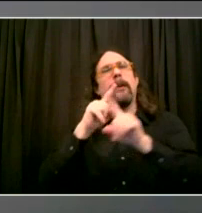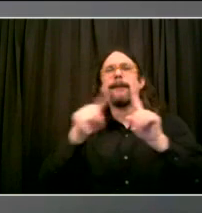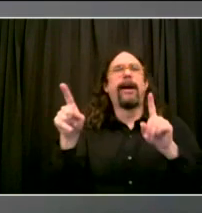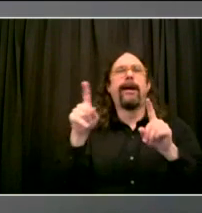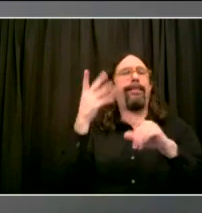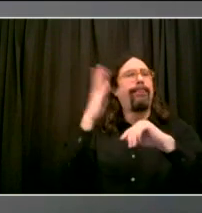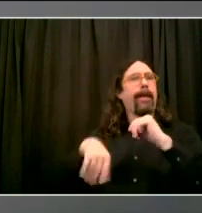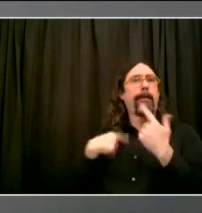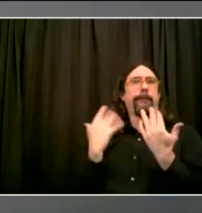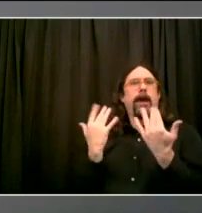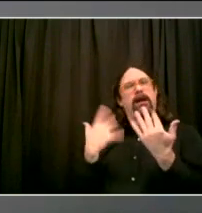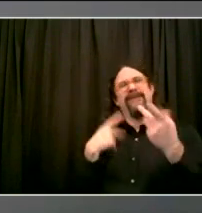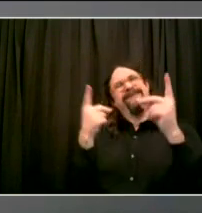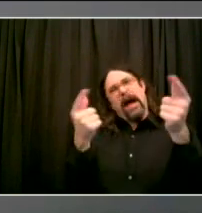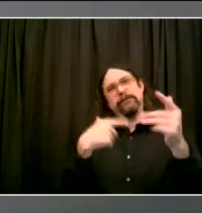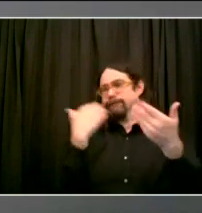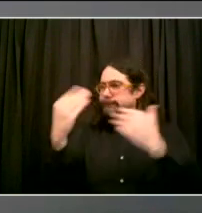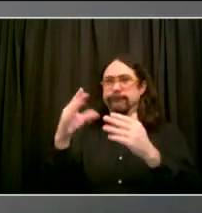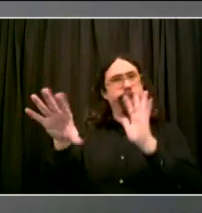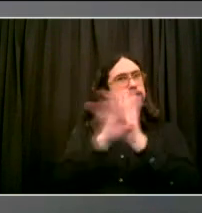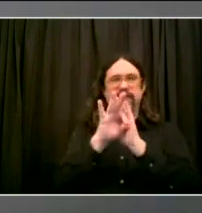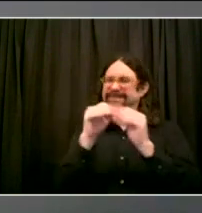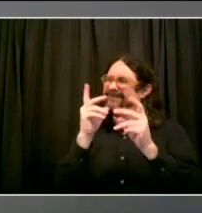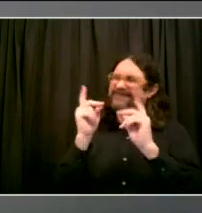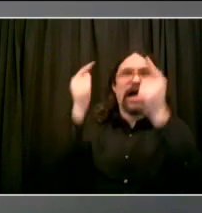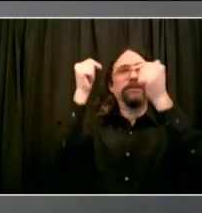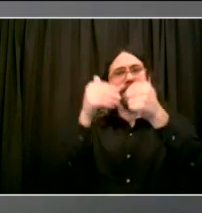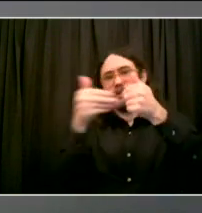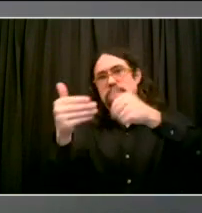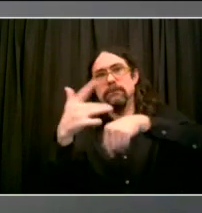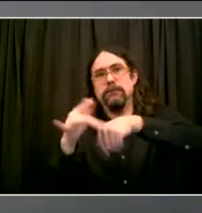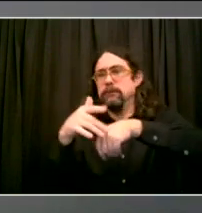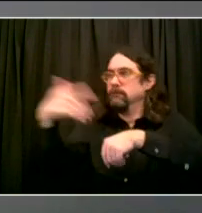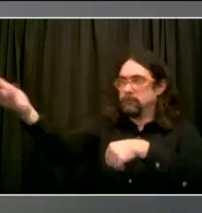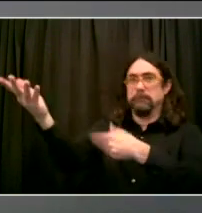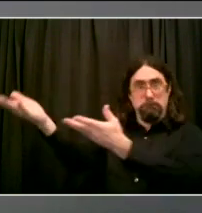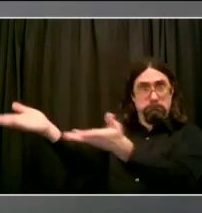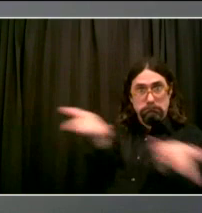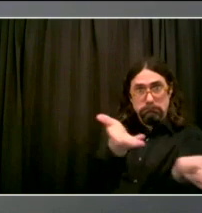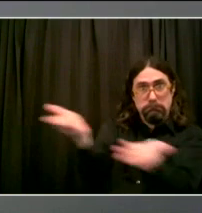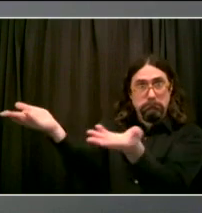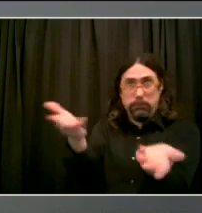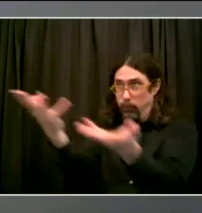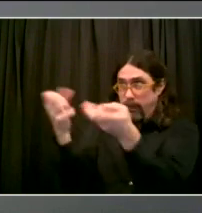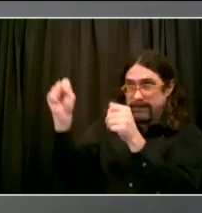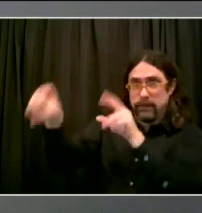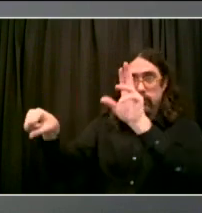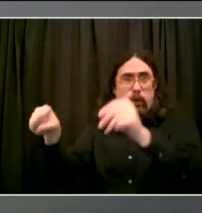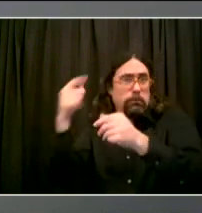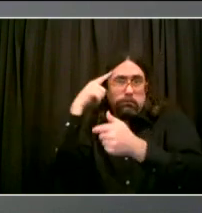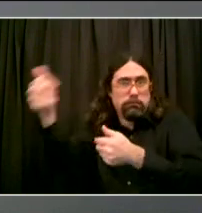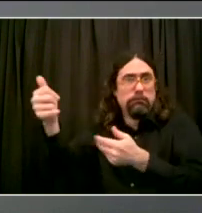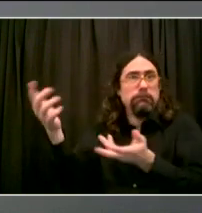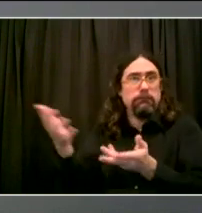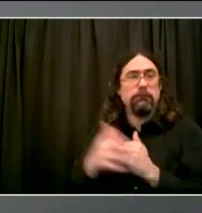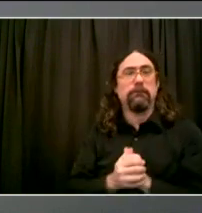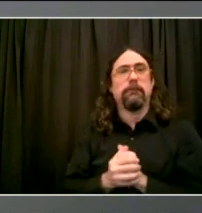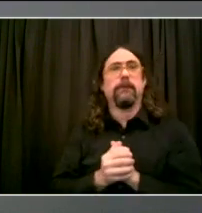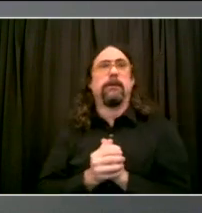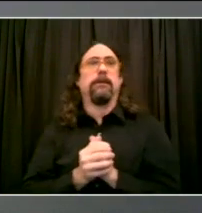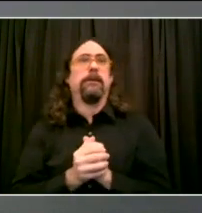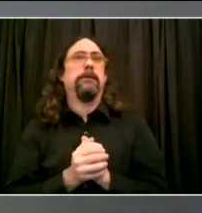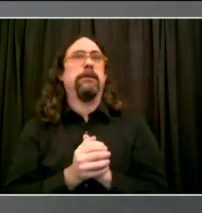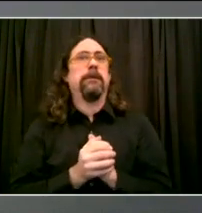who have to be rescheduled. So the people who get rescheduled, we know that it's upsetting, but